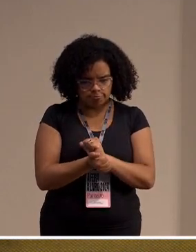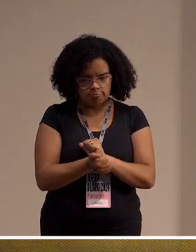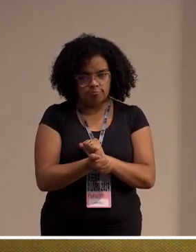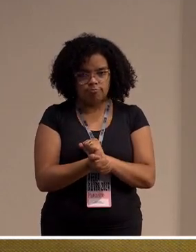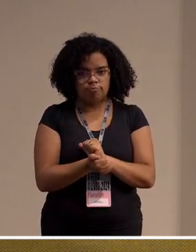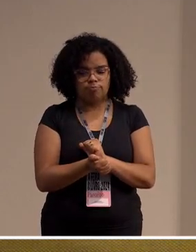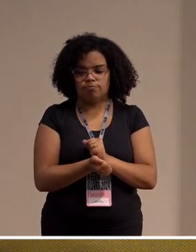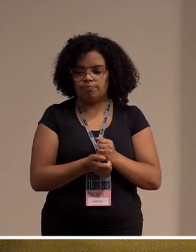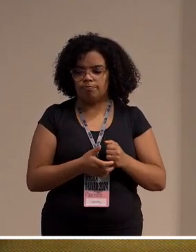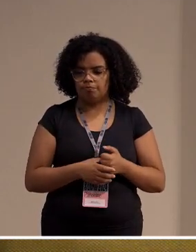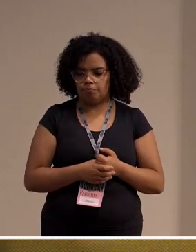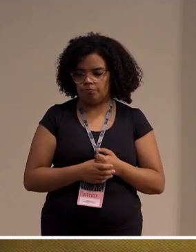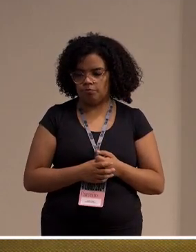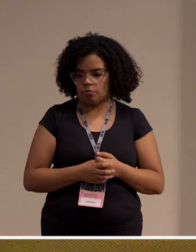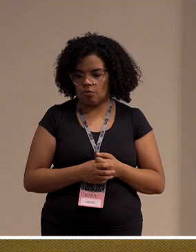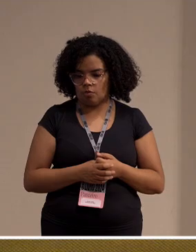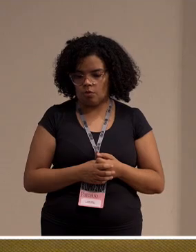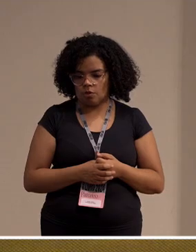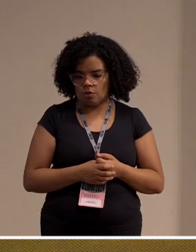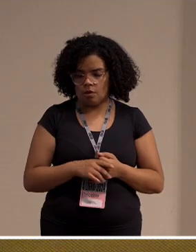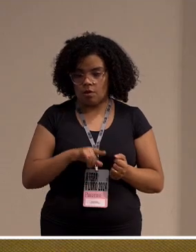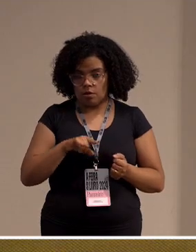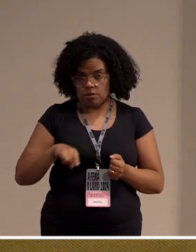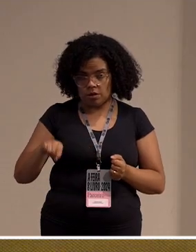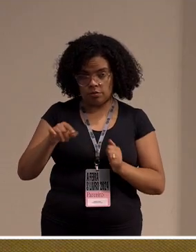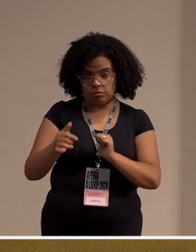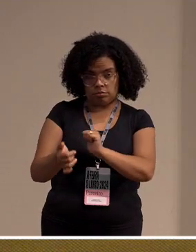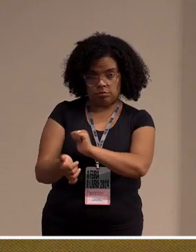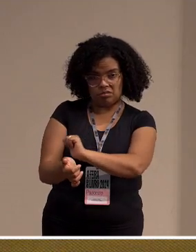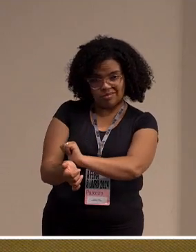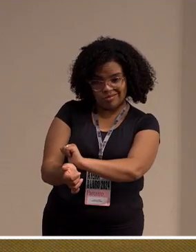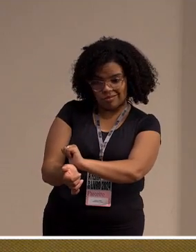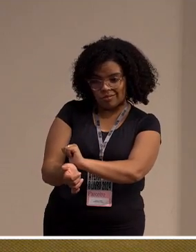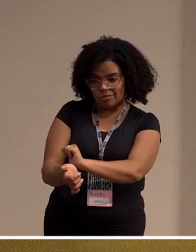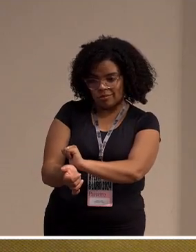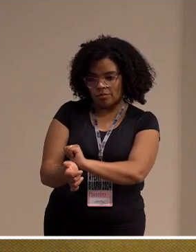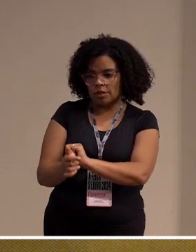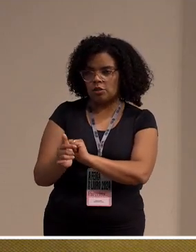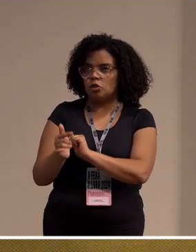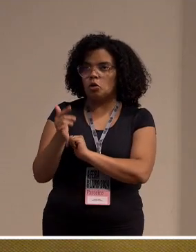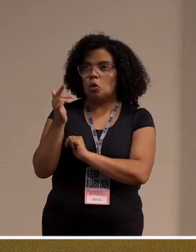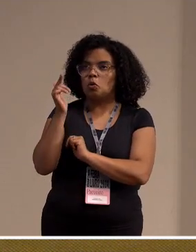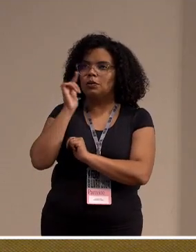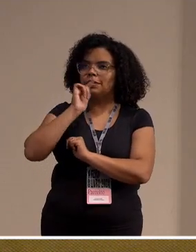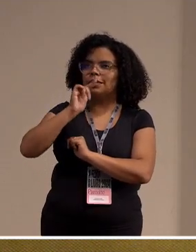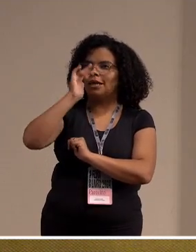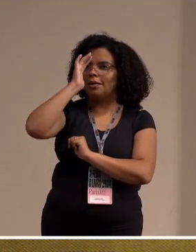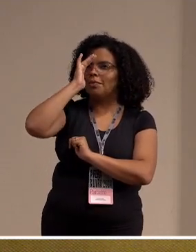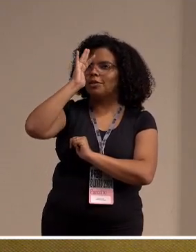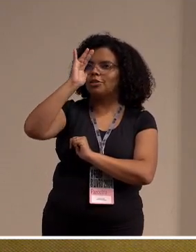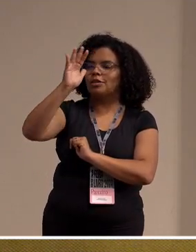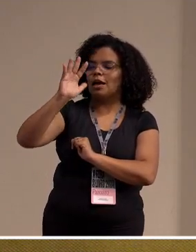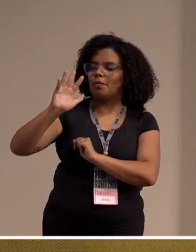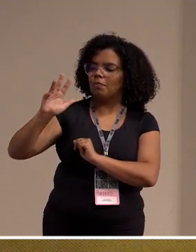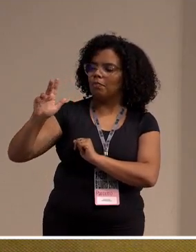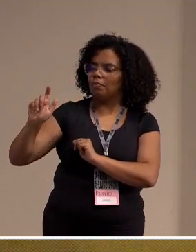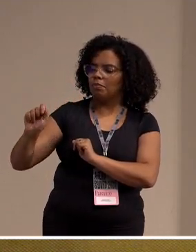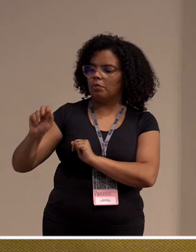back to Africa because they were able to recite certain magic words that would enable them to take